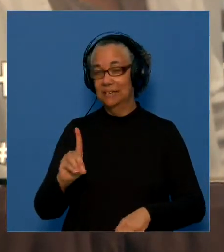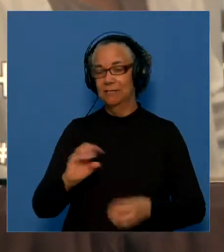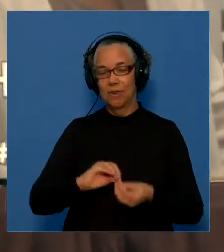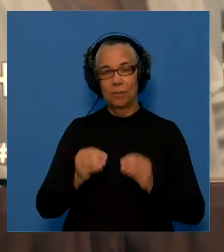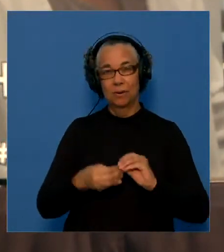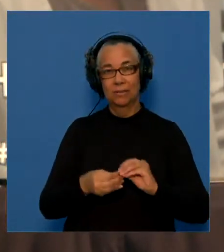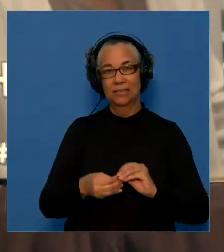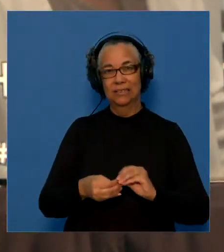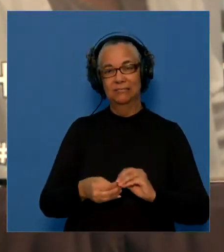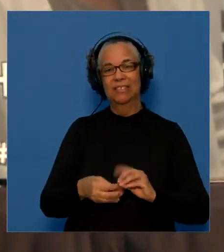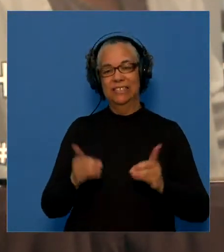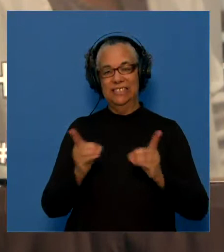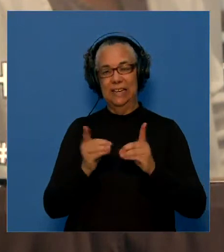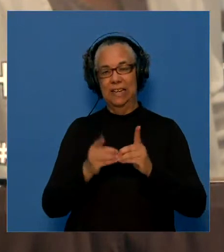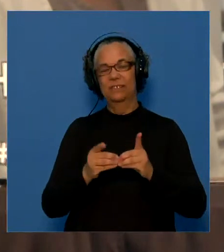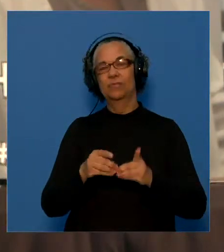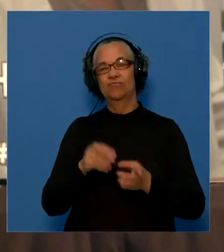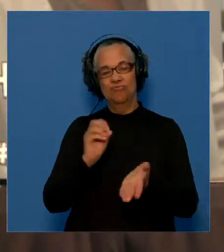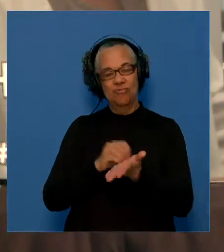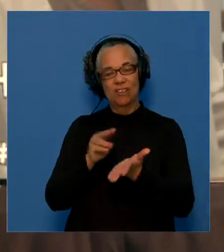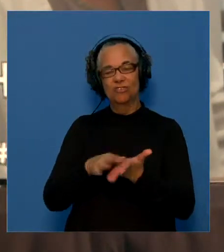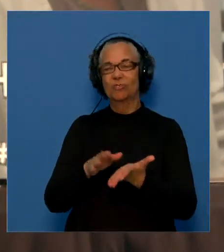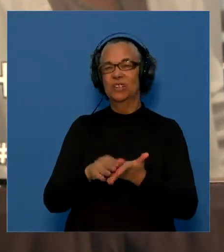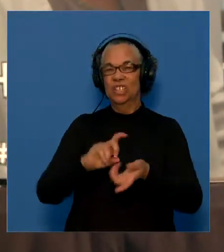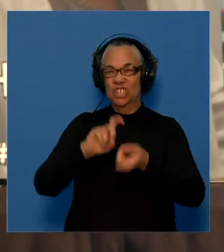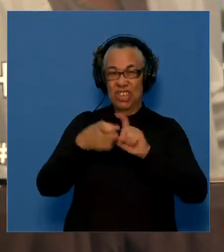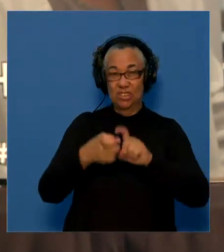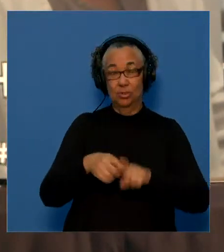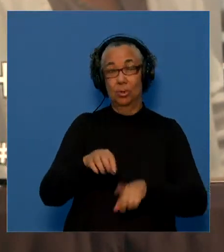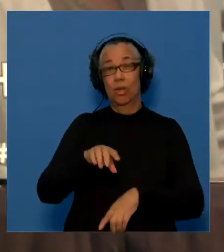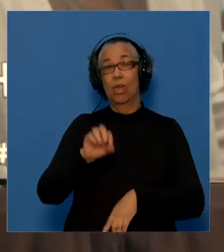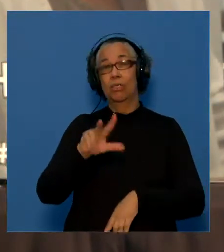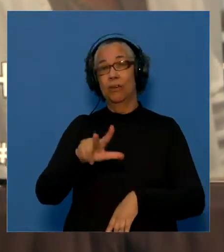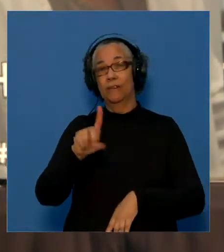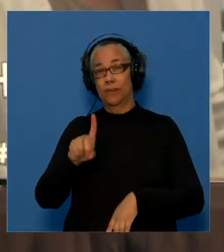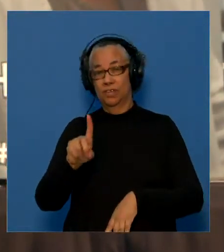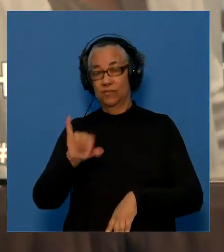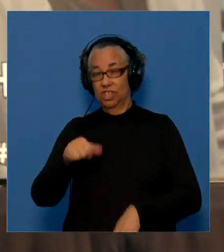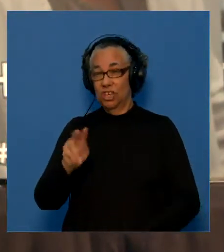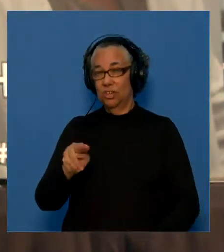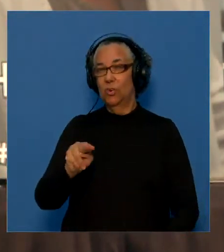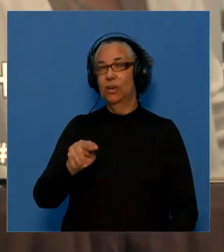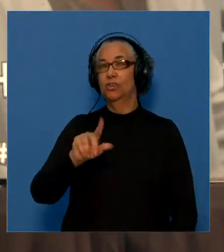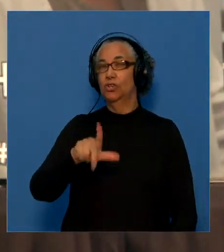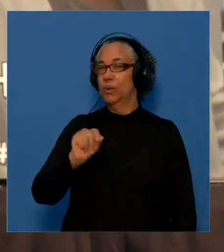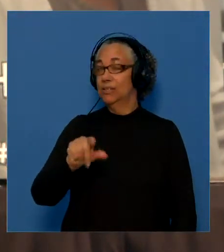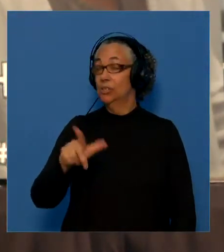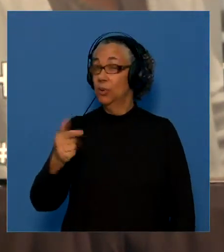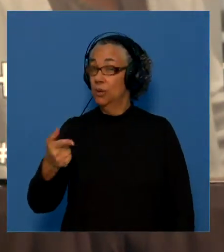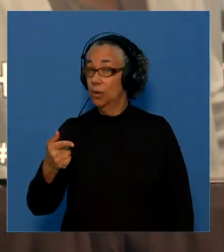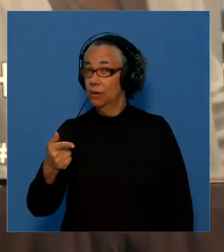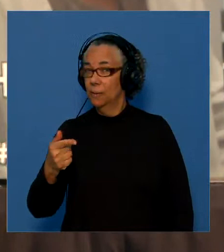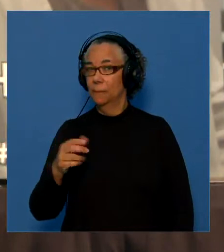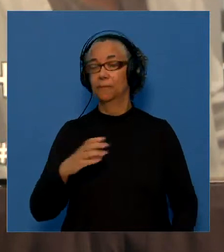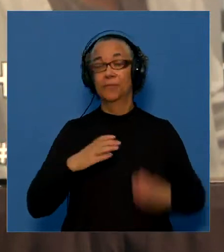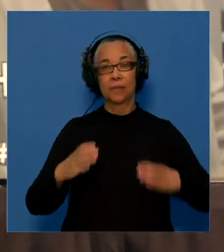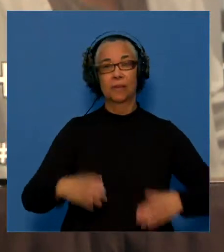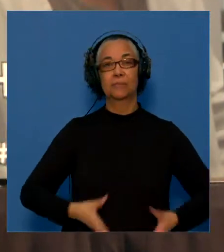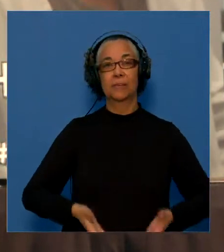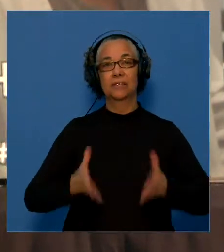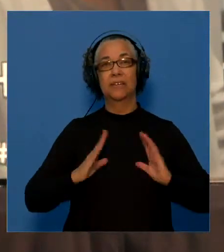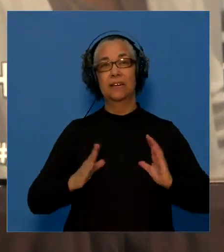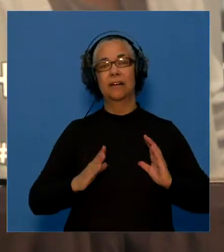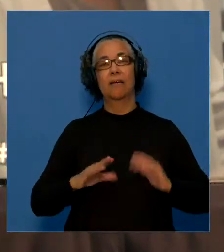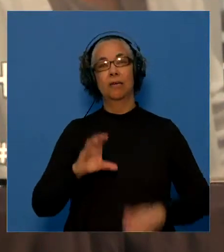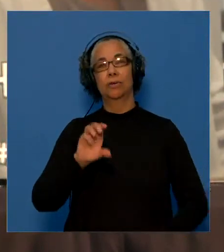back to the 31st of January, 2021. And lastly, Customs has allowed courier services to use